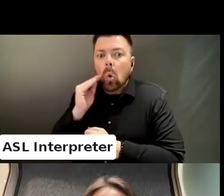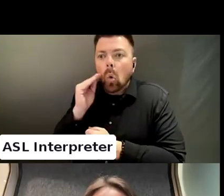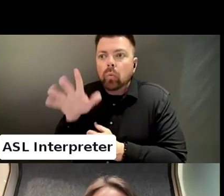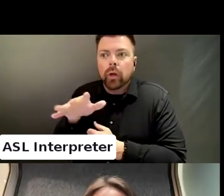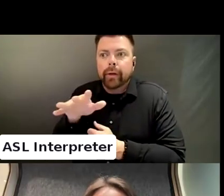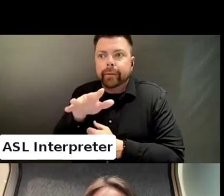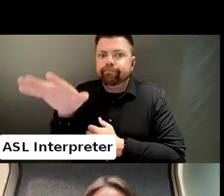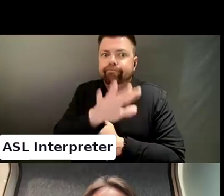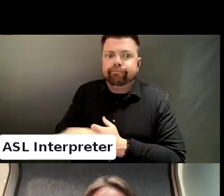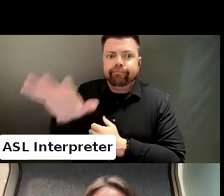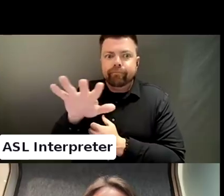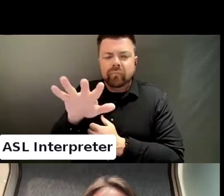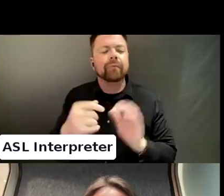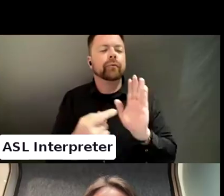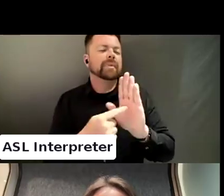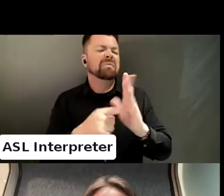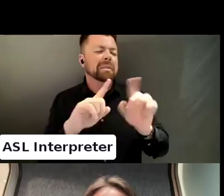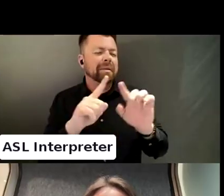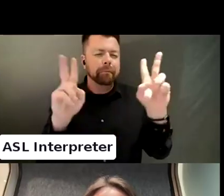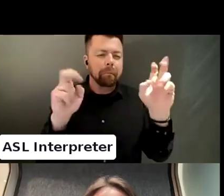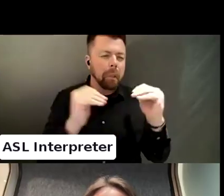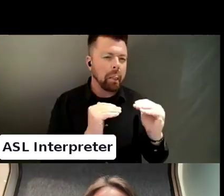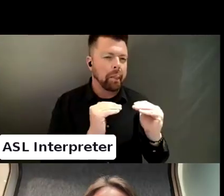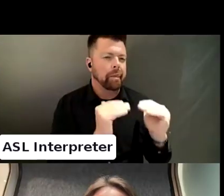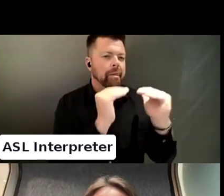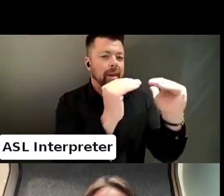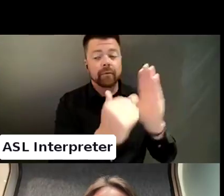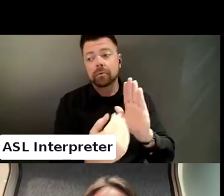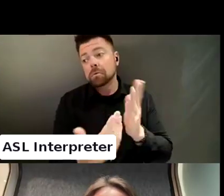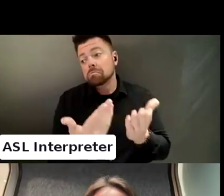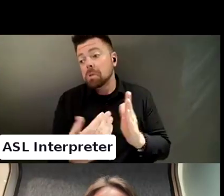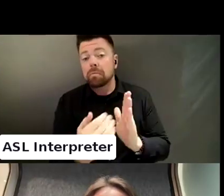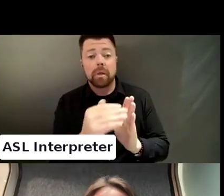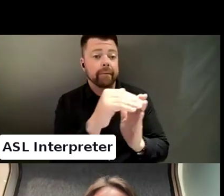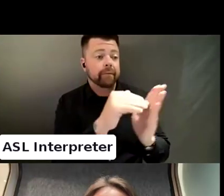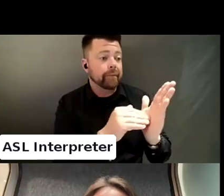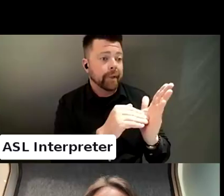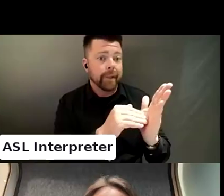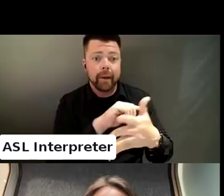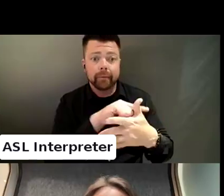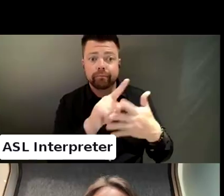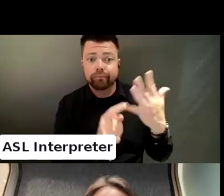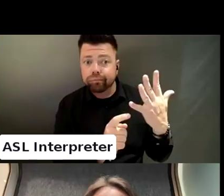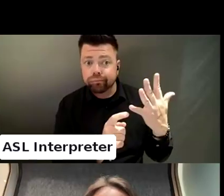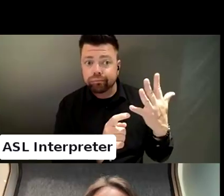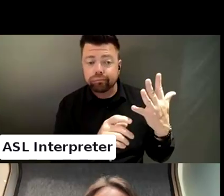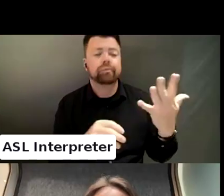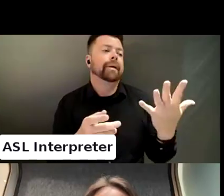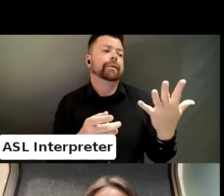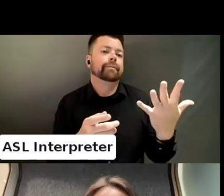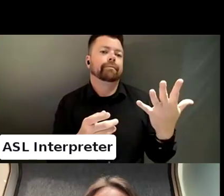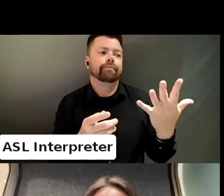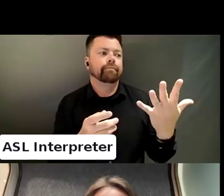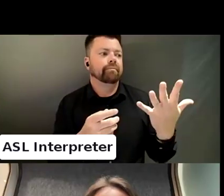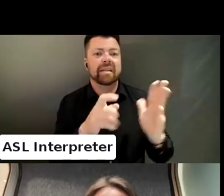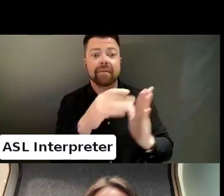For instance, are there different levels? Like we might want you to fill out a questionnaire that we're doing a study, so you might have to fill out a questionnaire. You could do